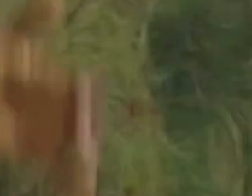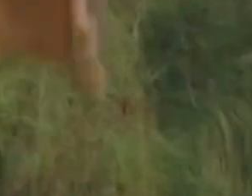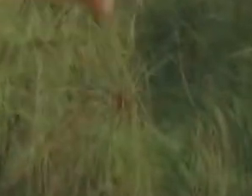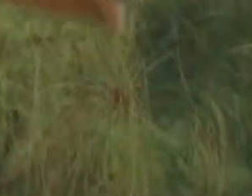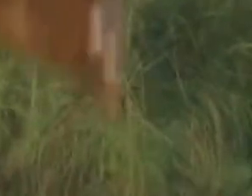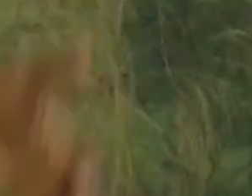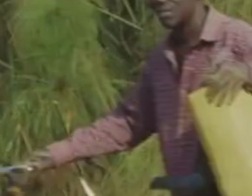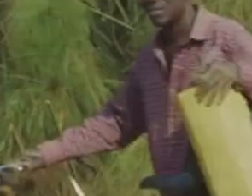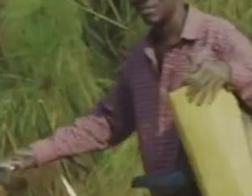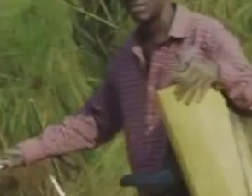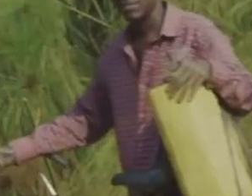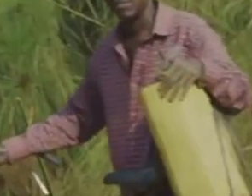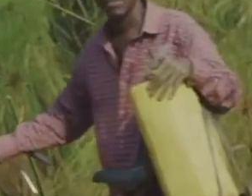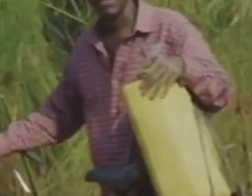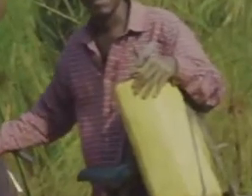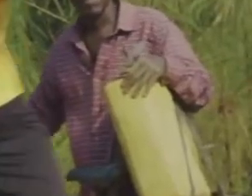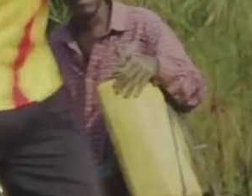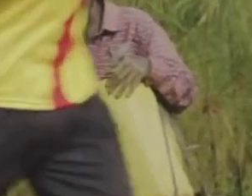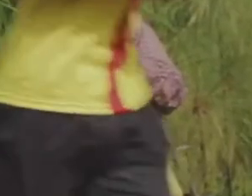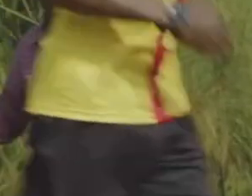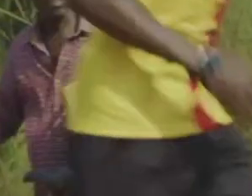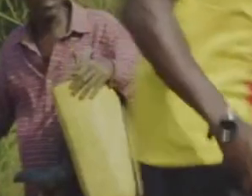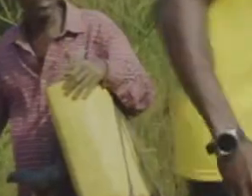It's the same here.